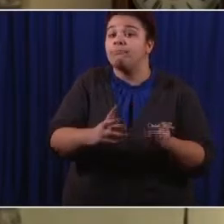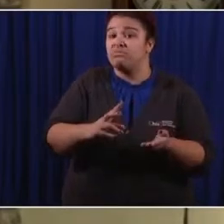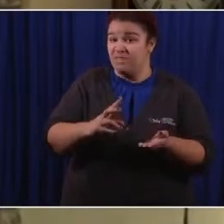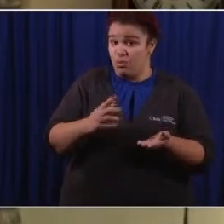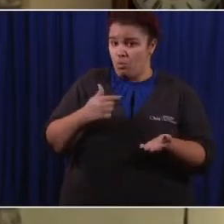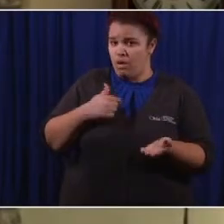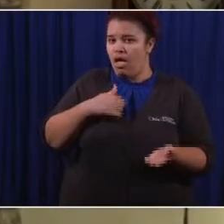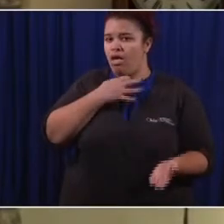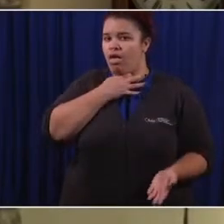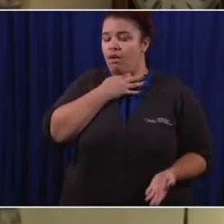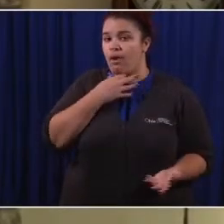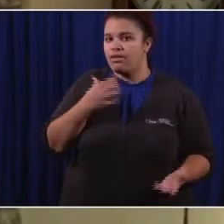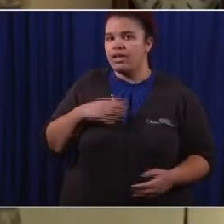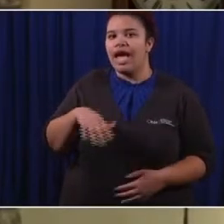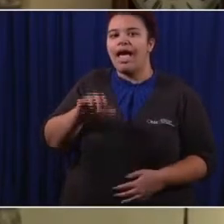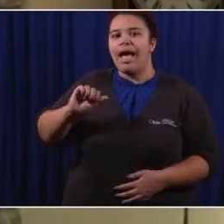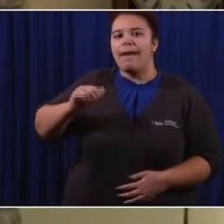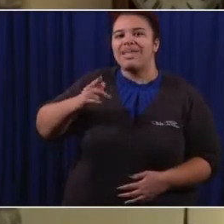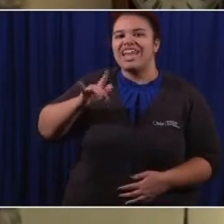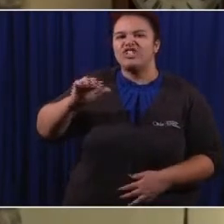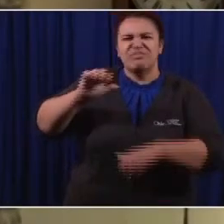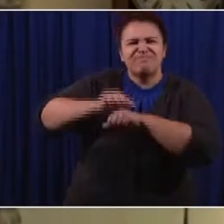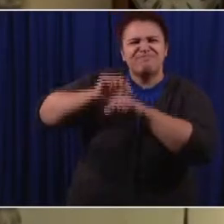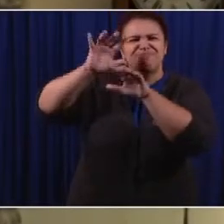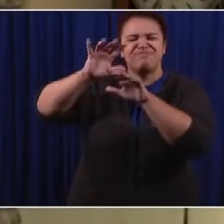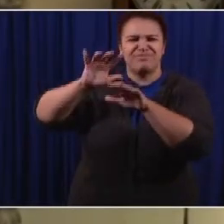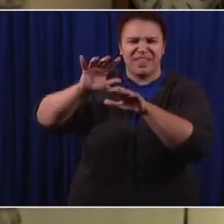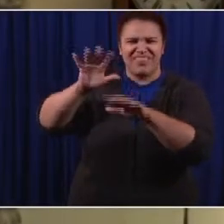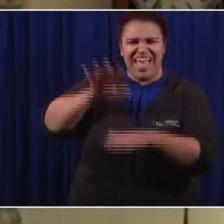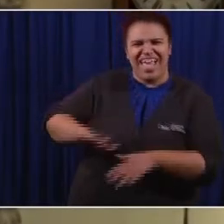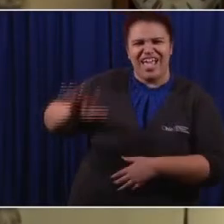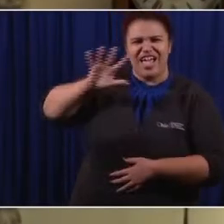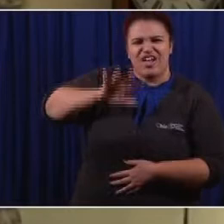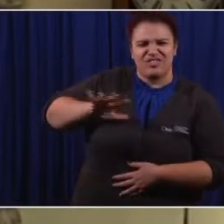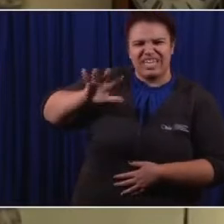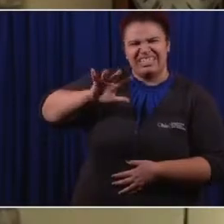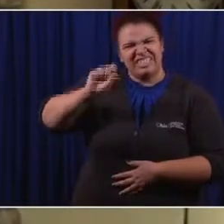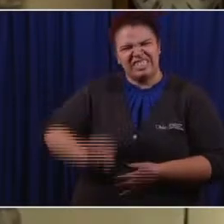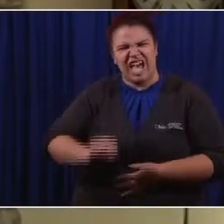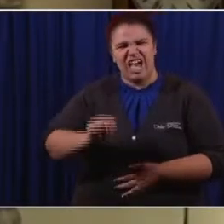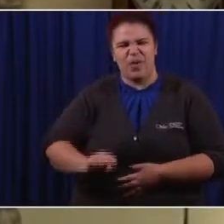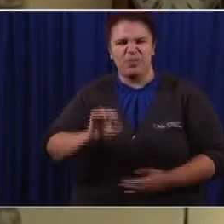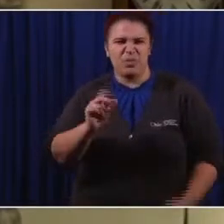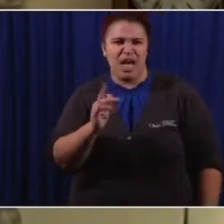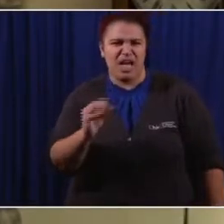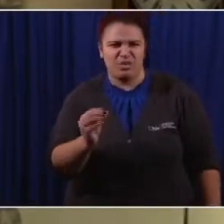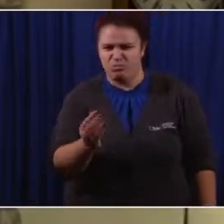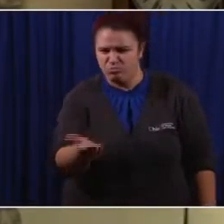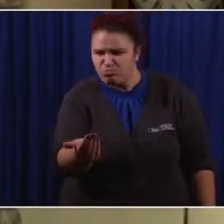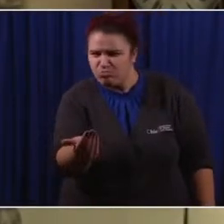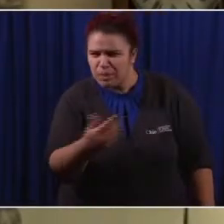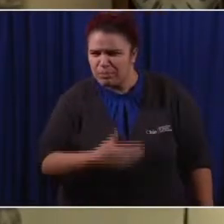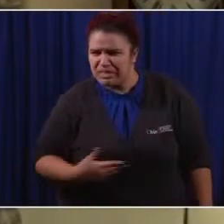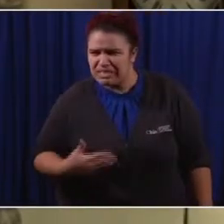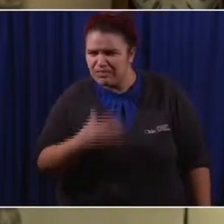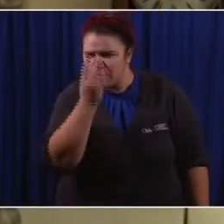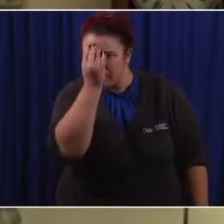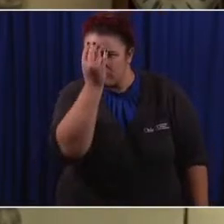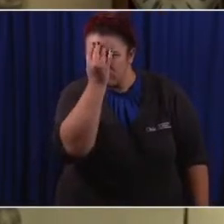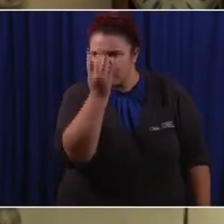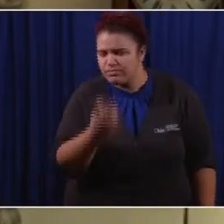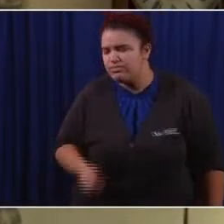there's continued state efforts towards those areas? Yeah, is Director Mihalik still on the line,